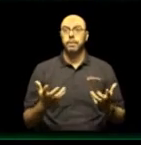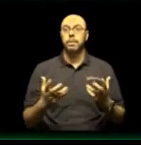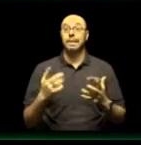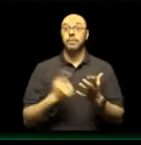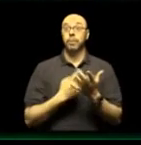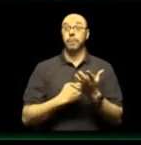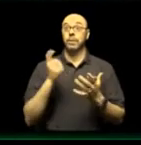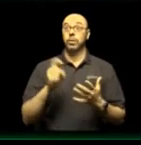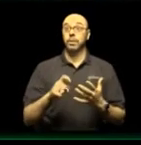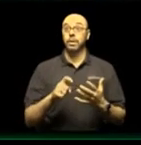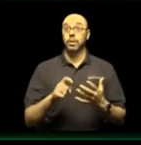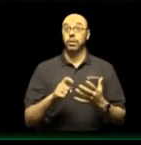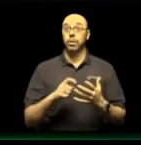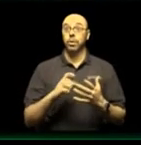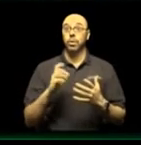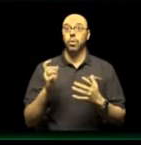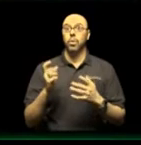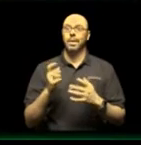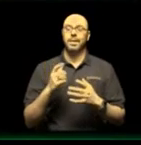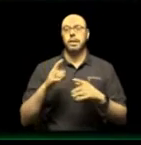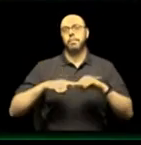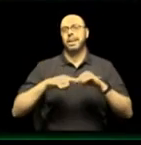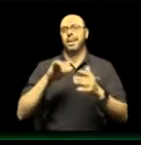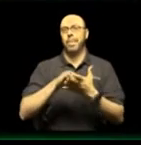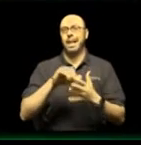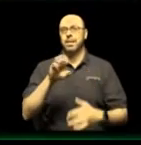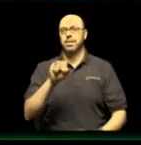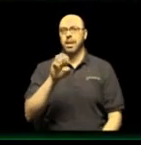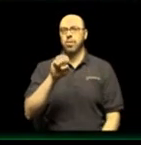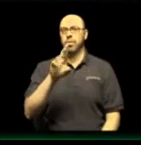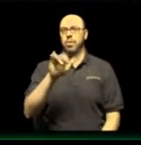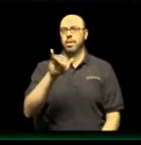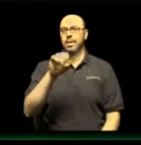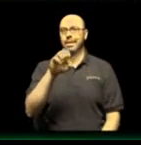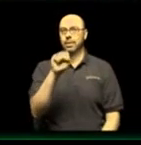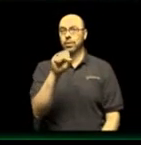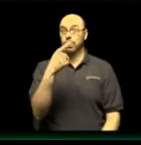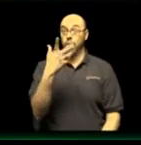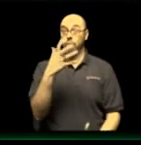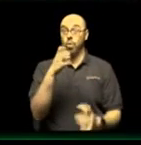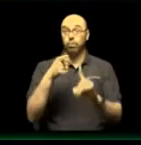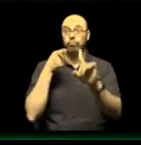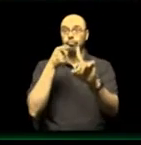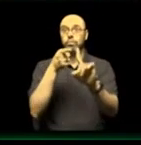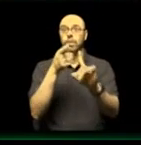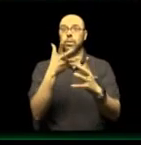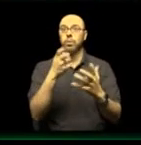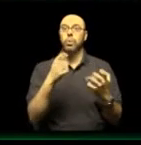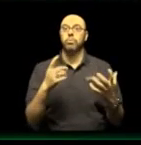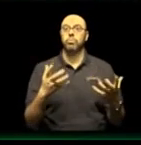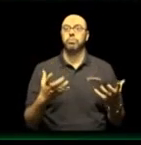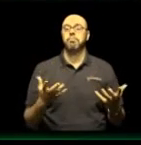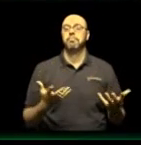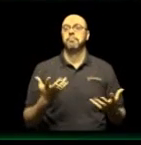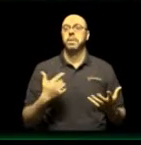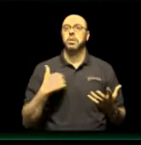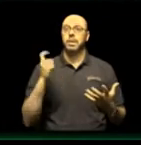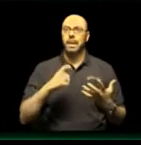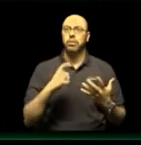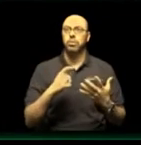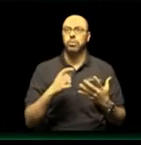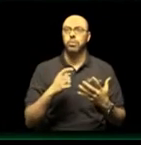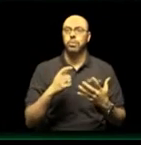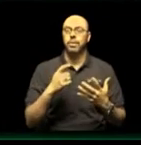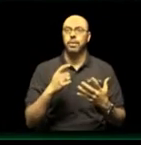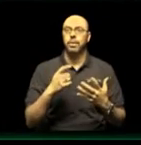Sometimes you have to look at the series, what kind of series do you want to go. Mm-hmm. And if you want to be involved, you have to connect with the people who